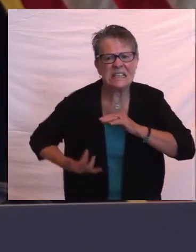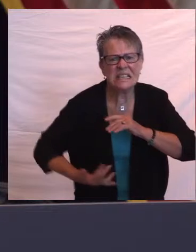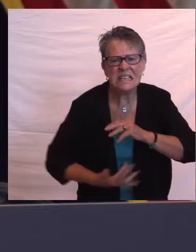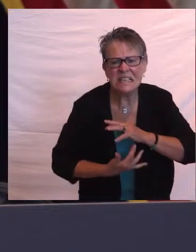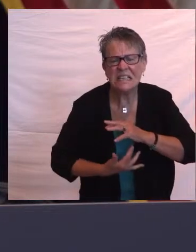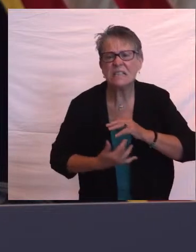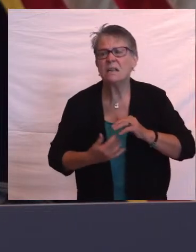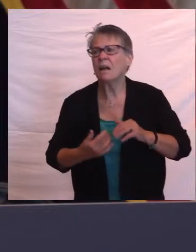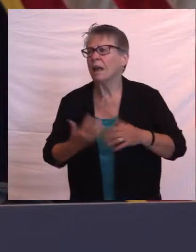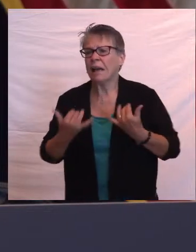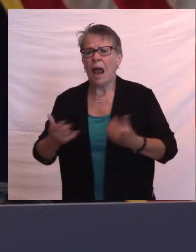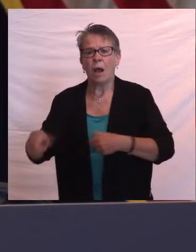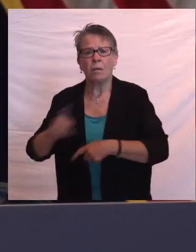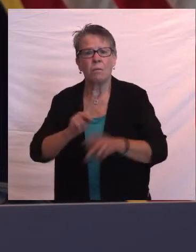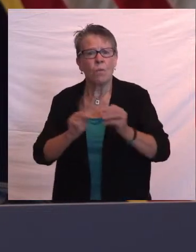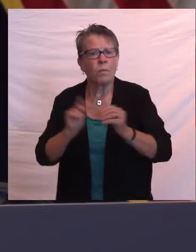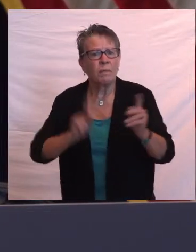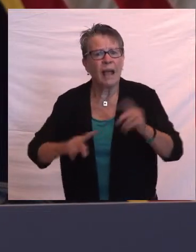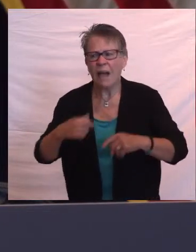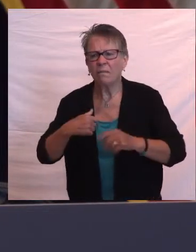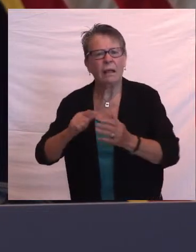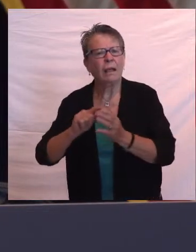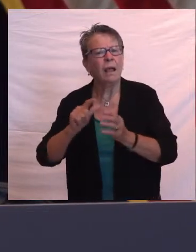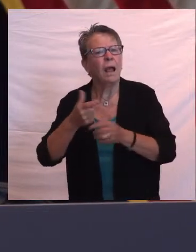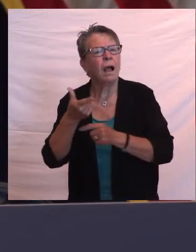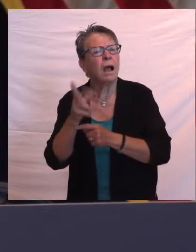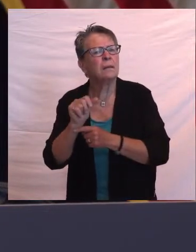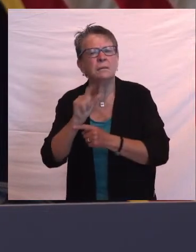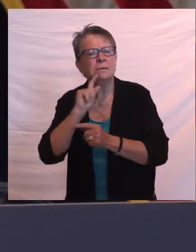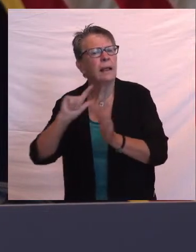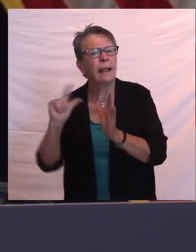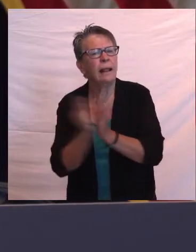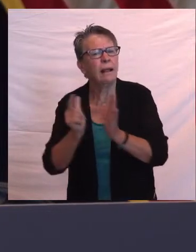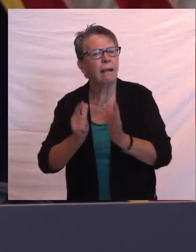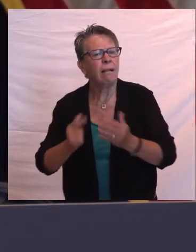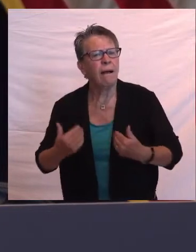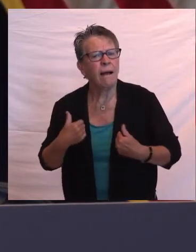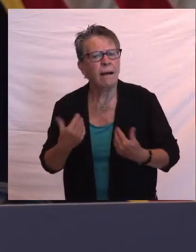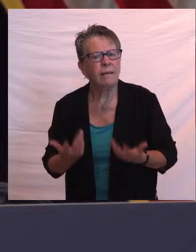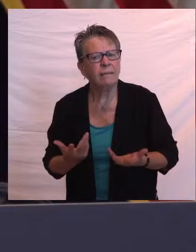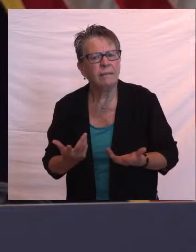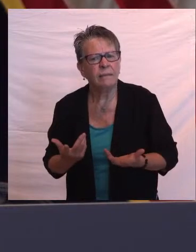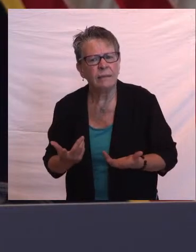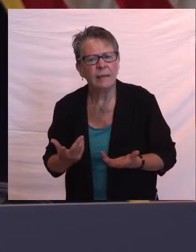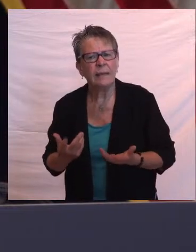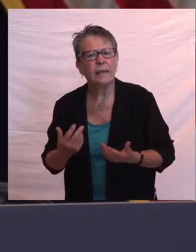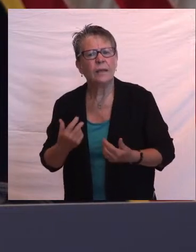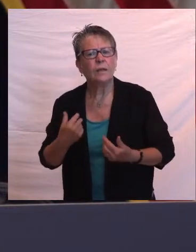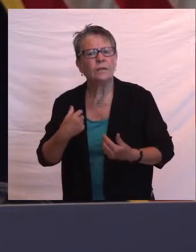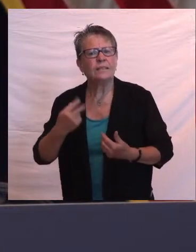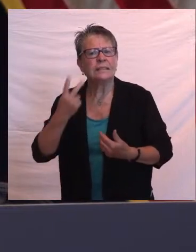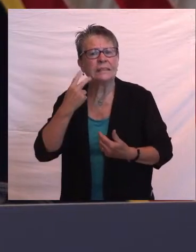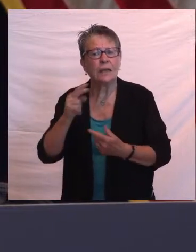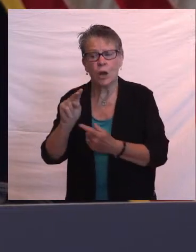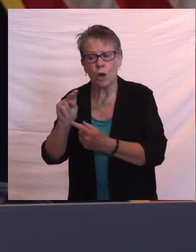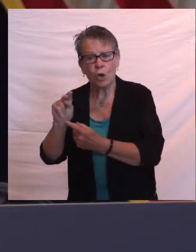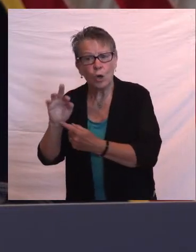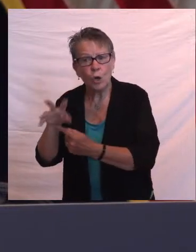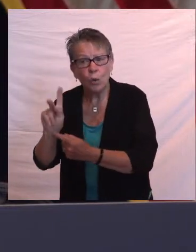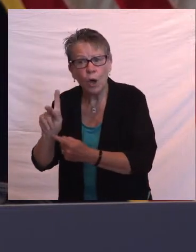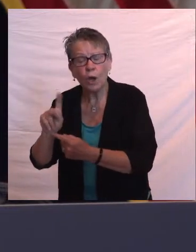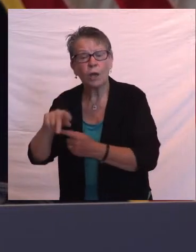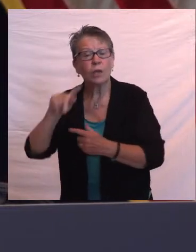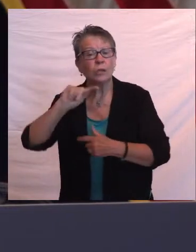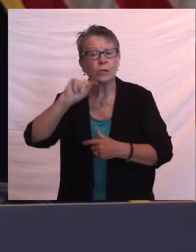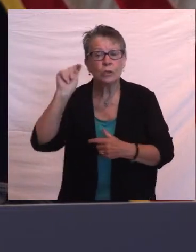that weapon used in Newark, we've seen it used in Trenton, we've then seen it used in Atlantic City, and our ability to focus in on not